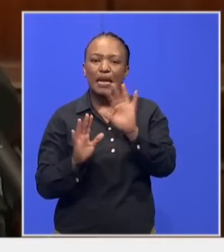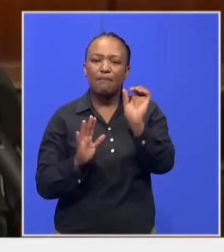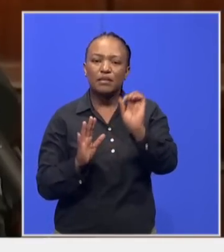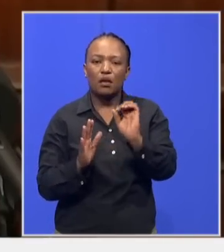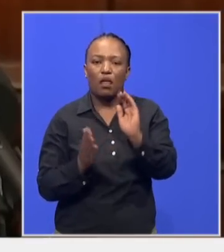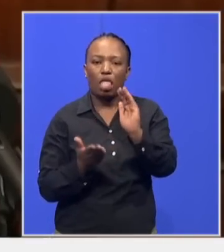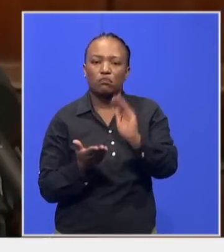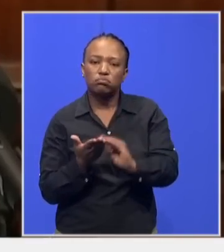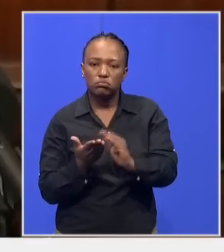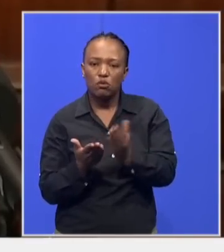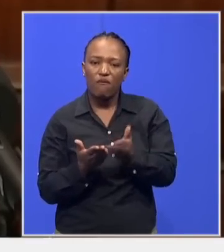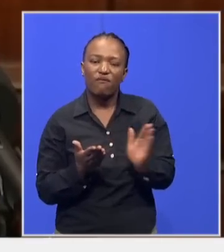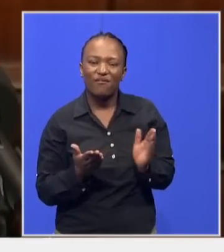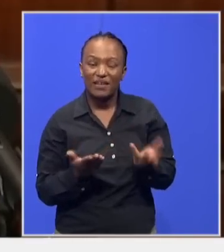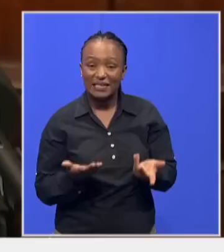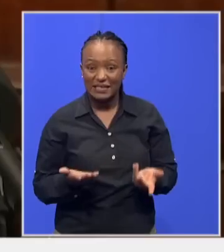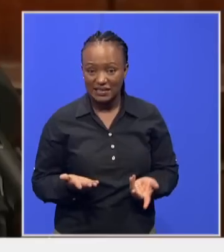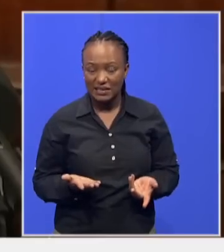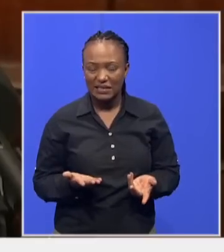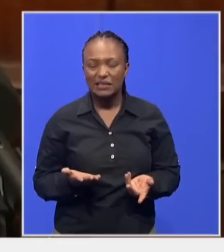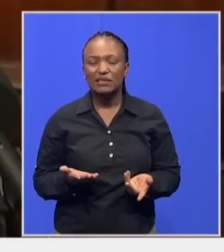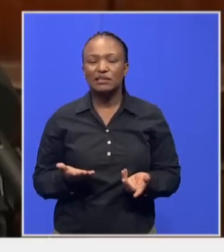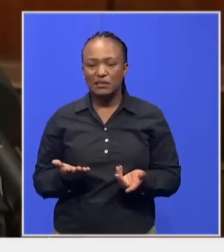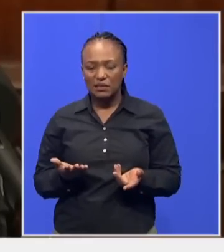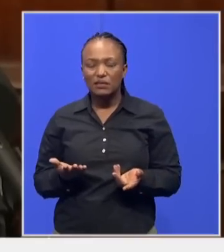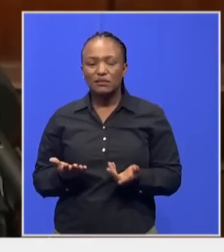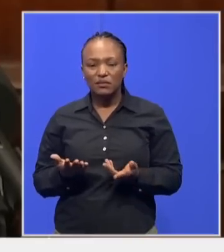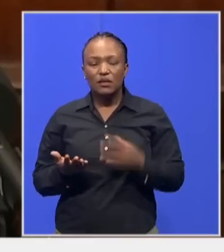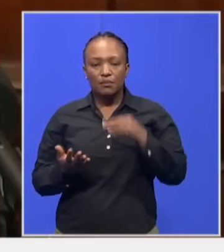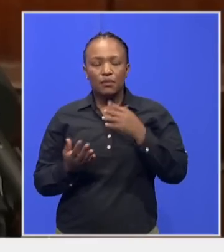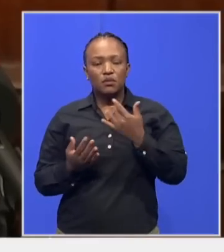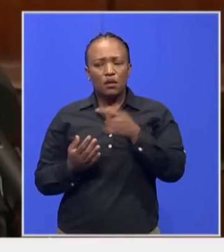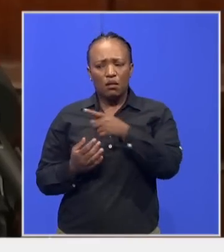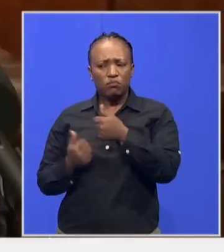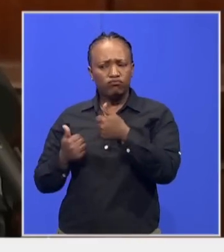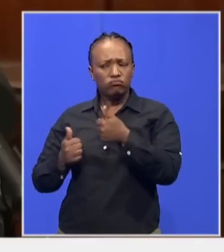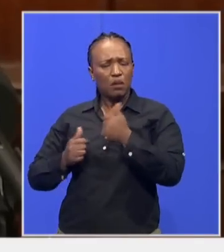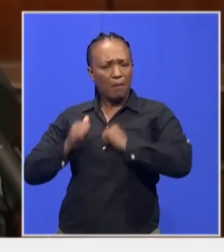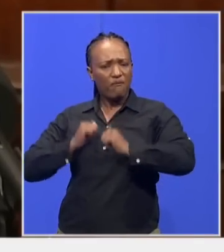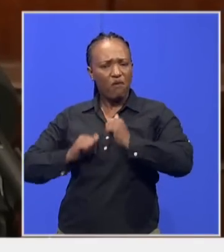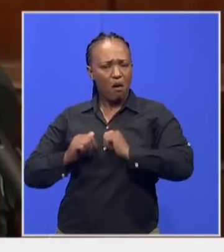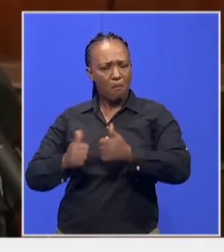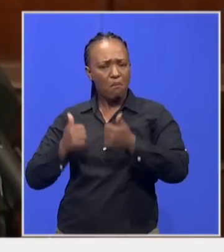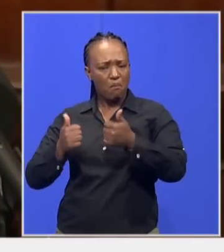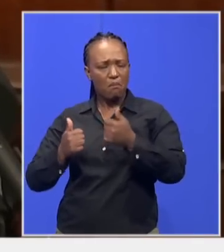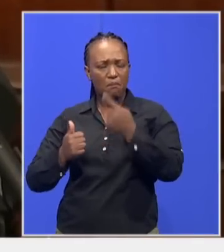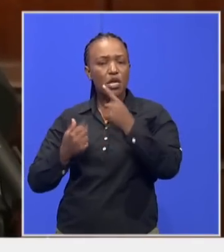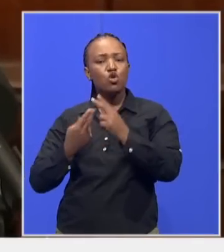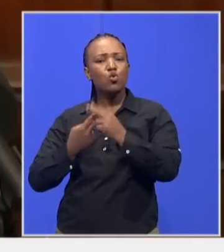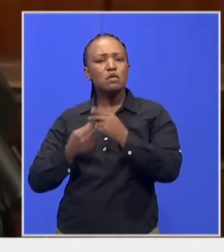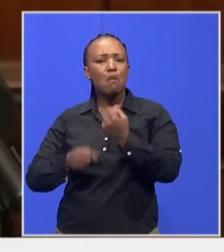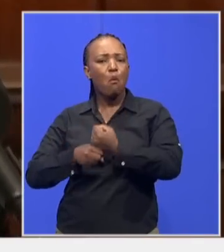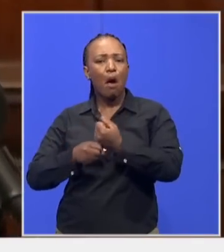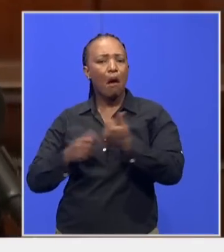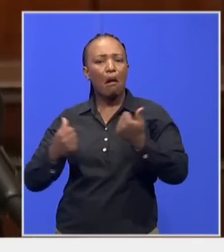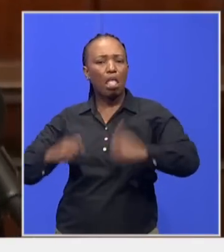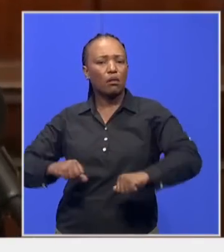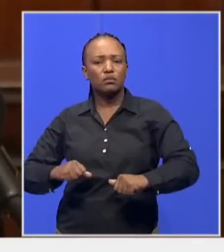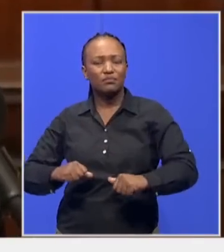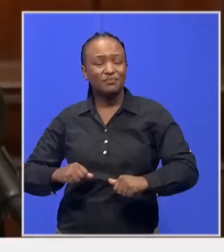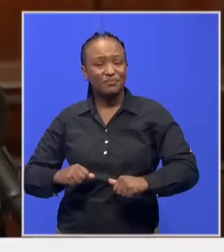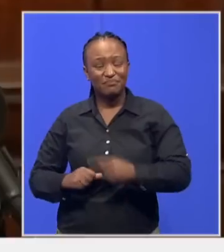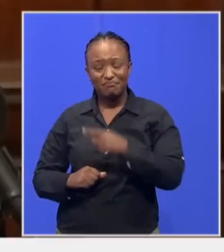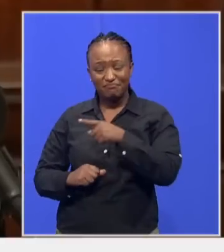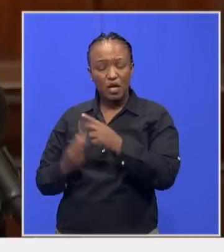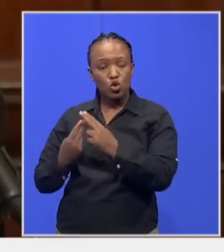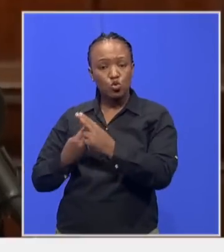for. And you can see in Camden, it's still performing. I'm not talking about units that are not performing. In Camden, it's still